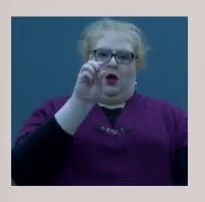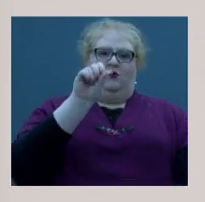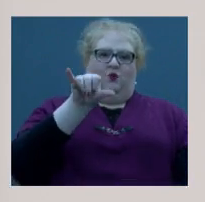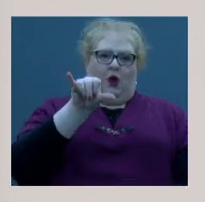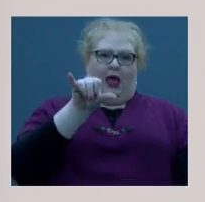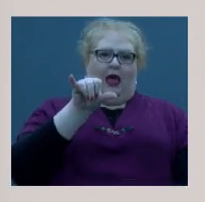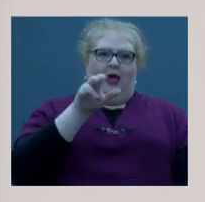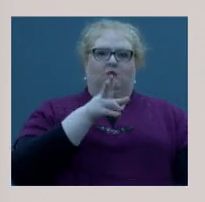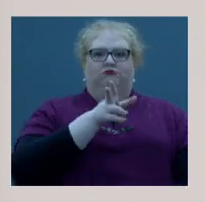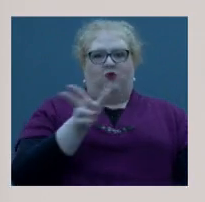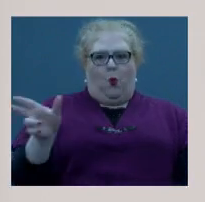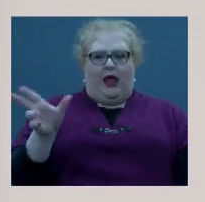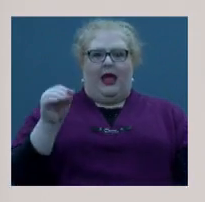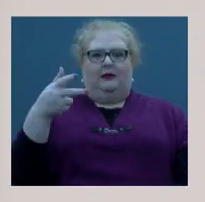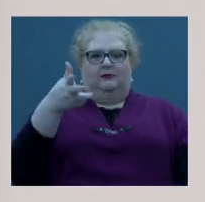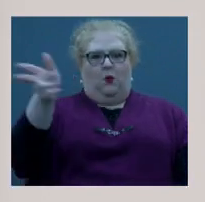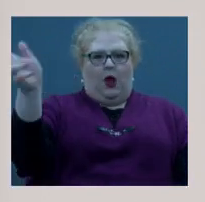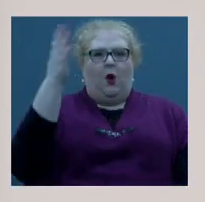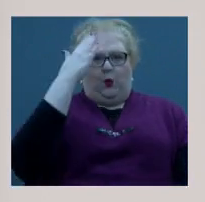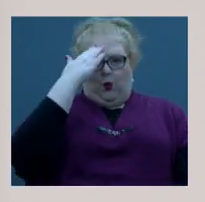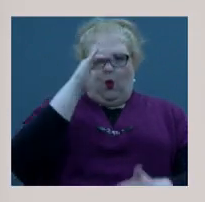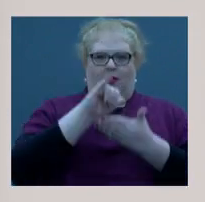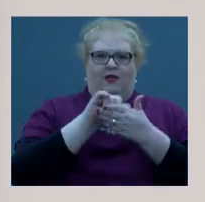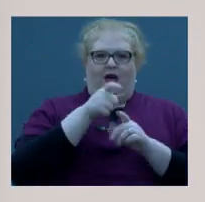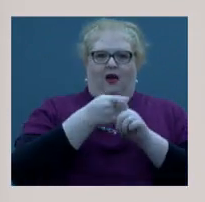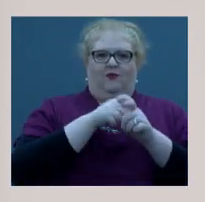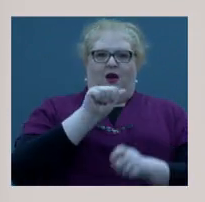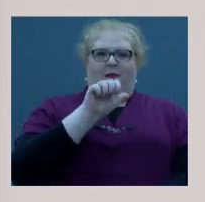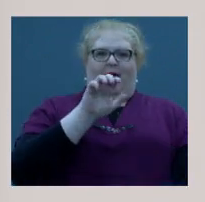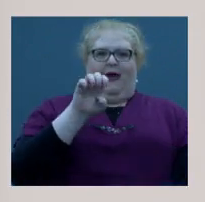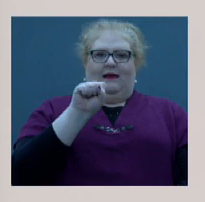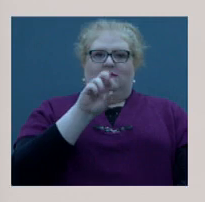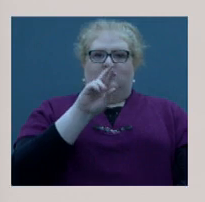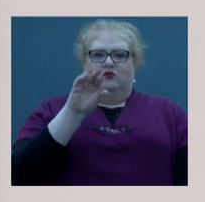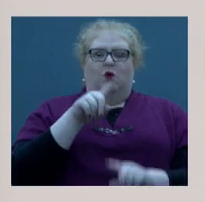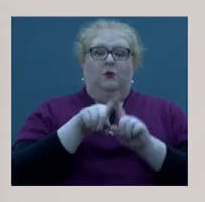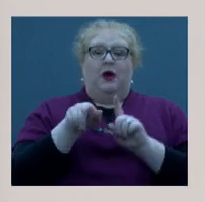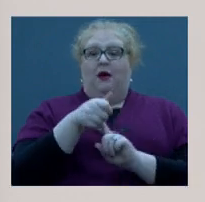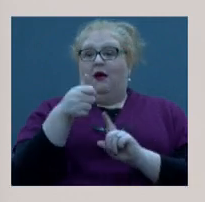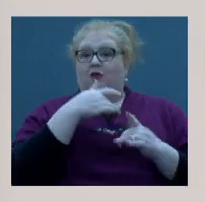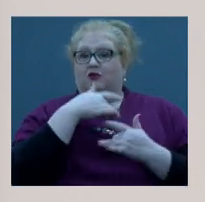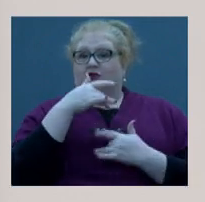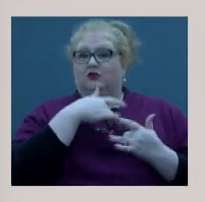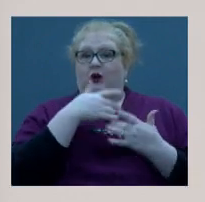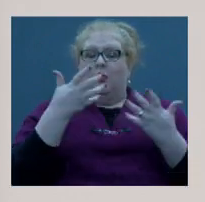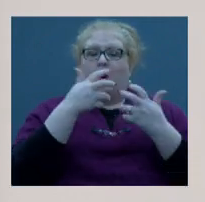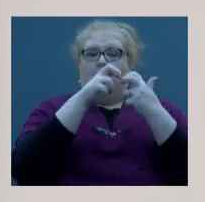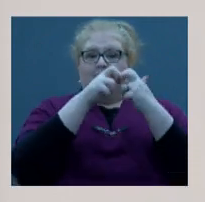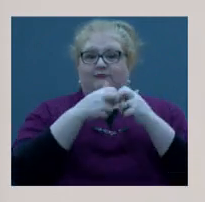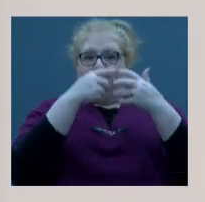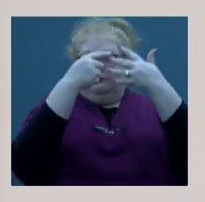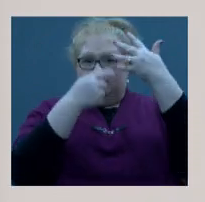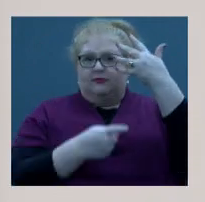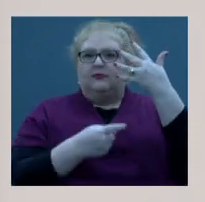that. So that with that opening, Mr. Hood, if you have any others, items that you want to add for that.